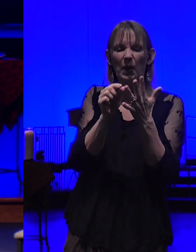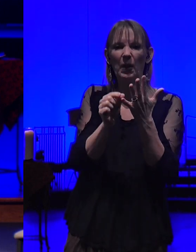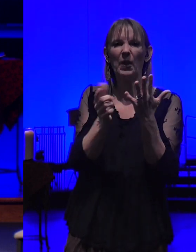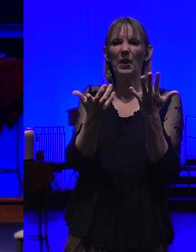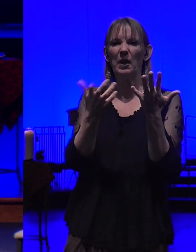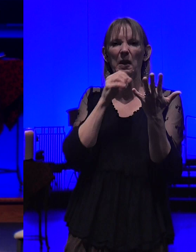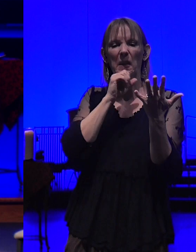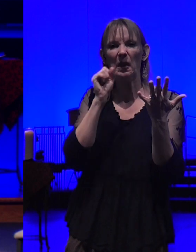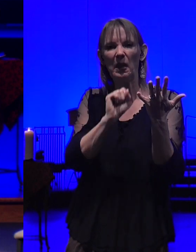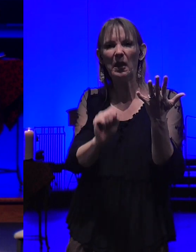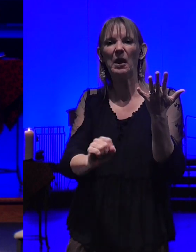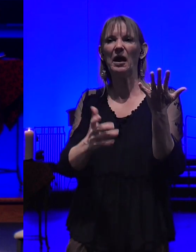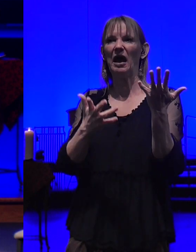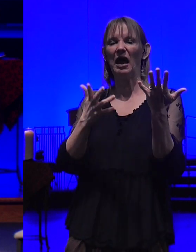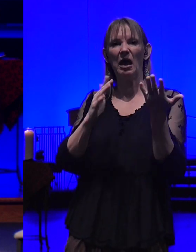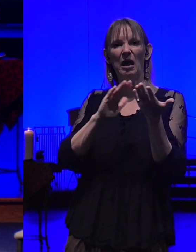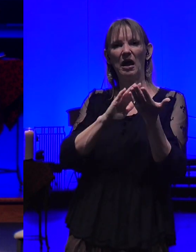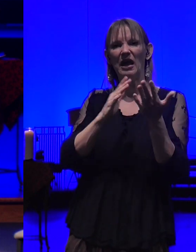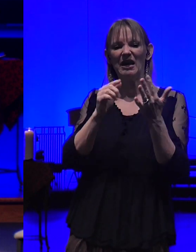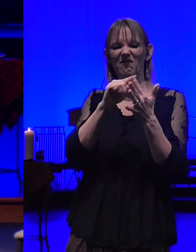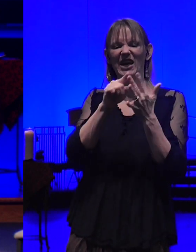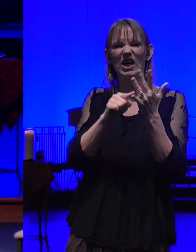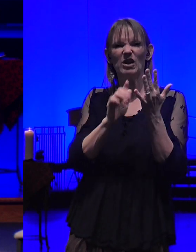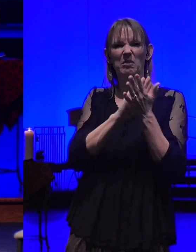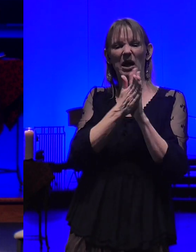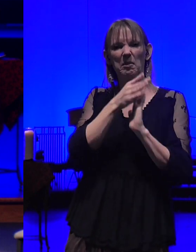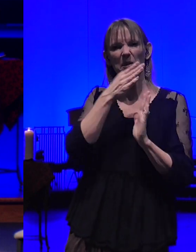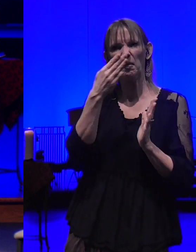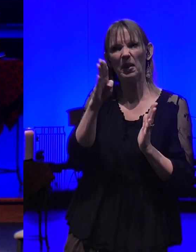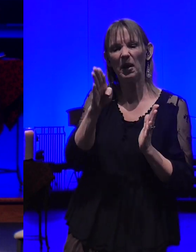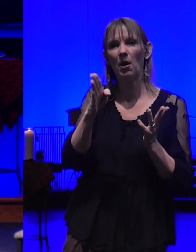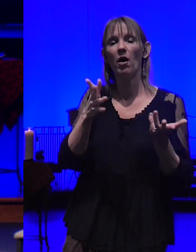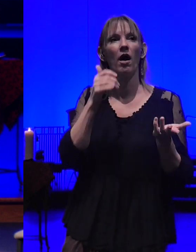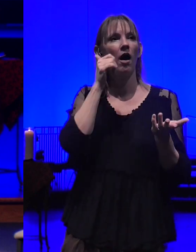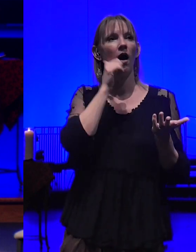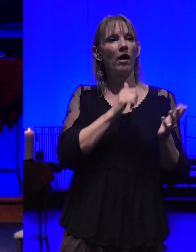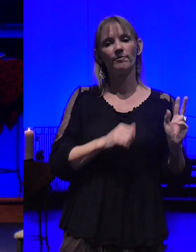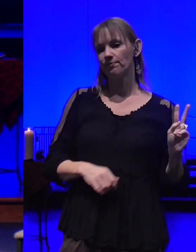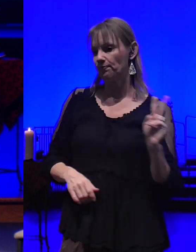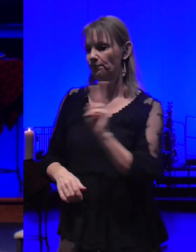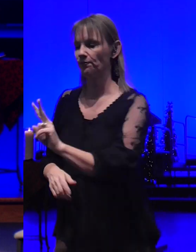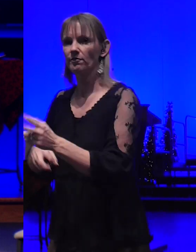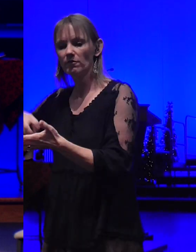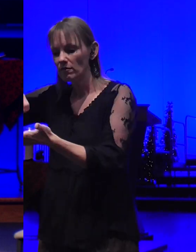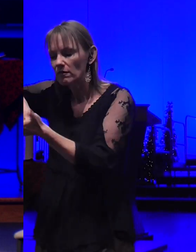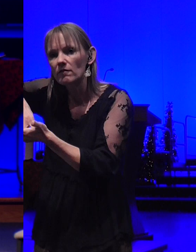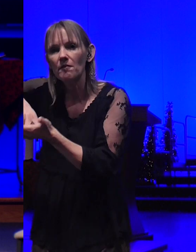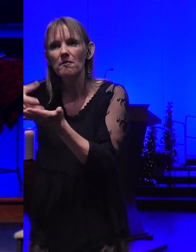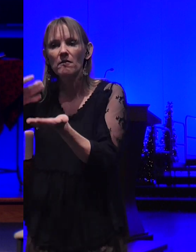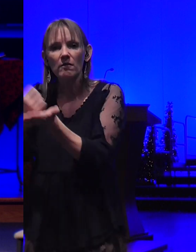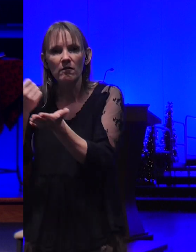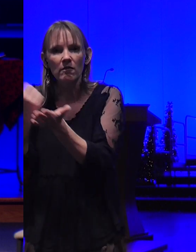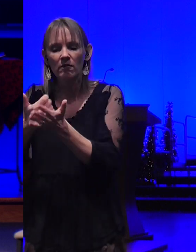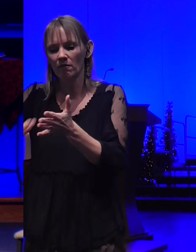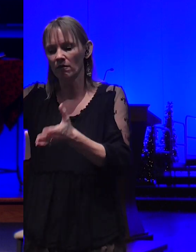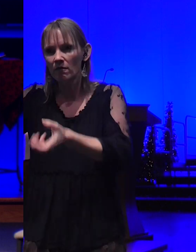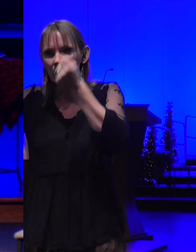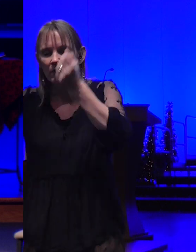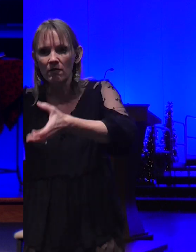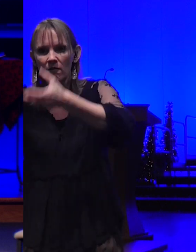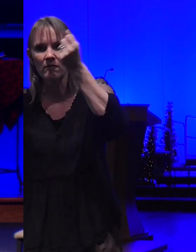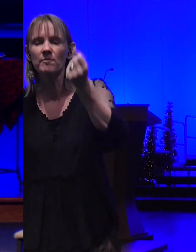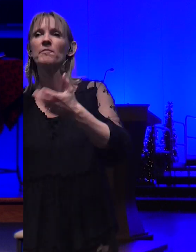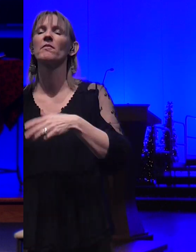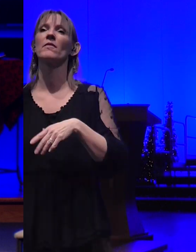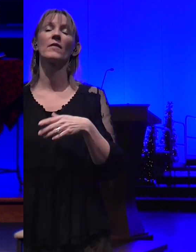them. They were so old. They were turning blue. And they couldn't help themselves. They went through that gate, and they got on their knees too with him, and they helped him weed around all those